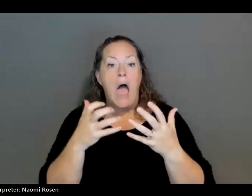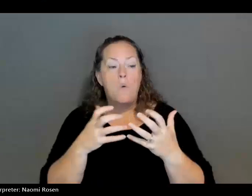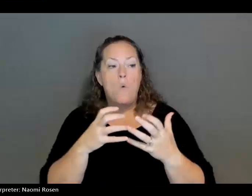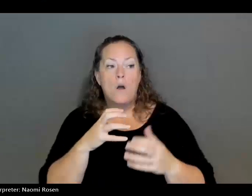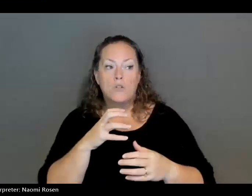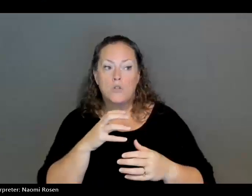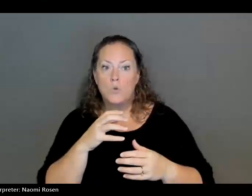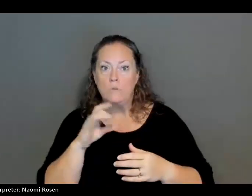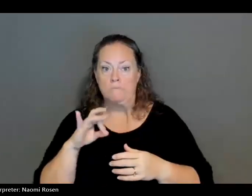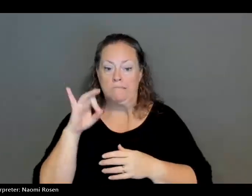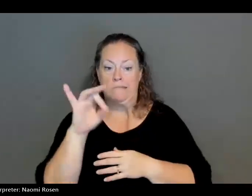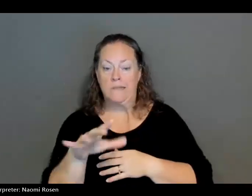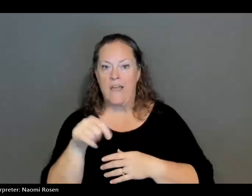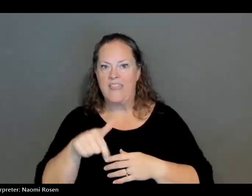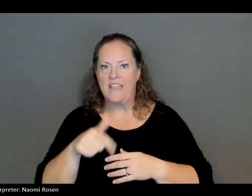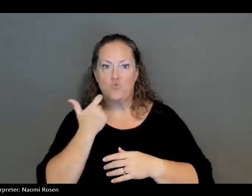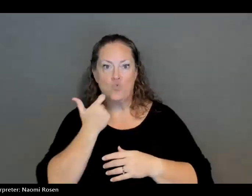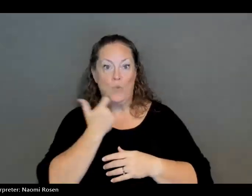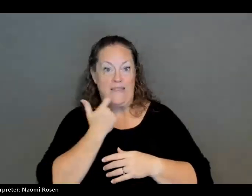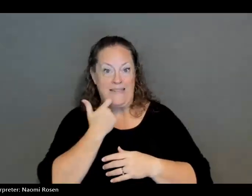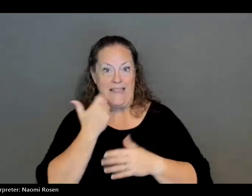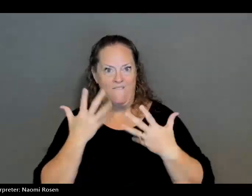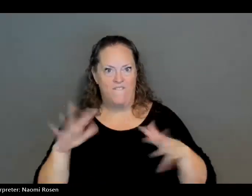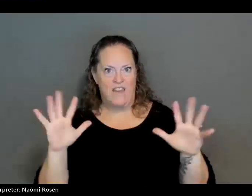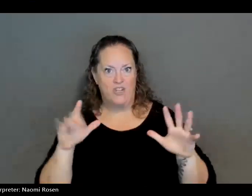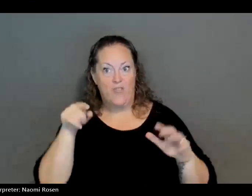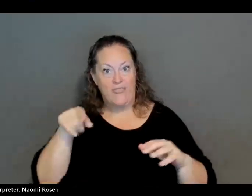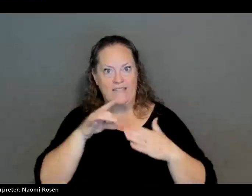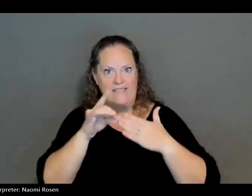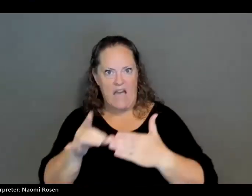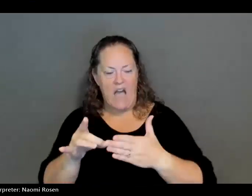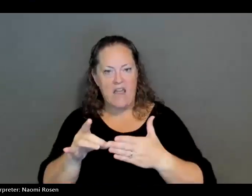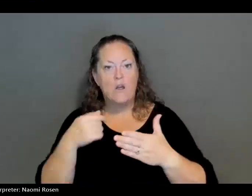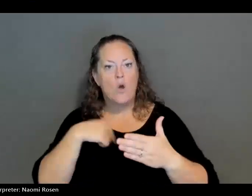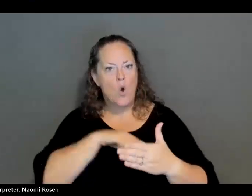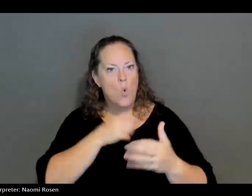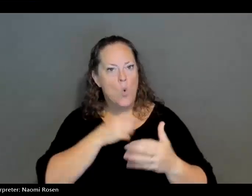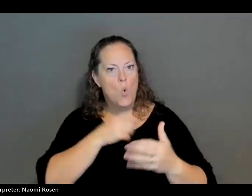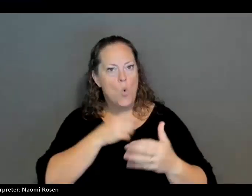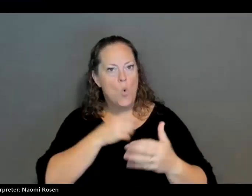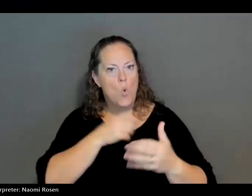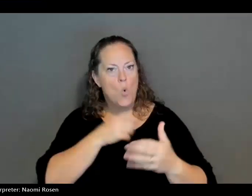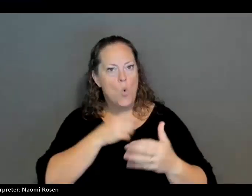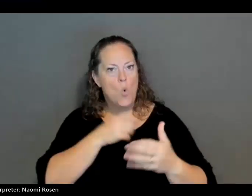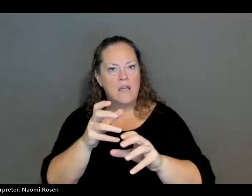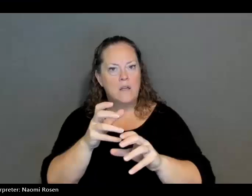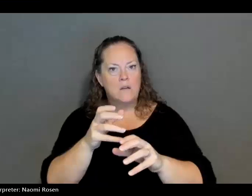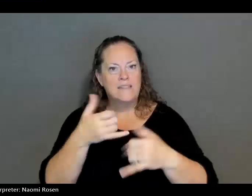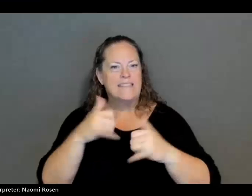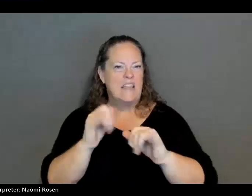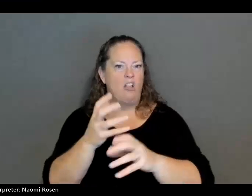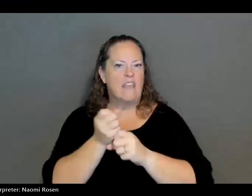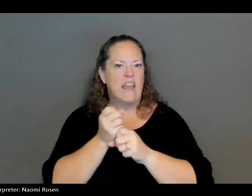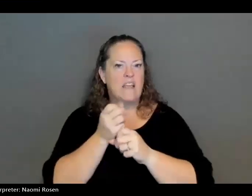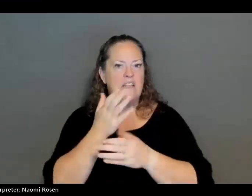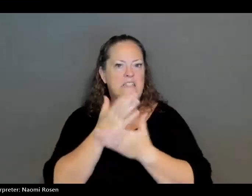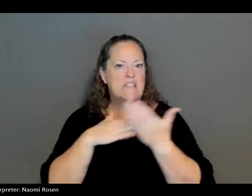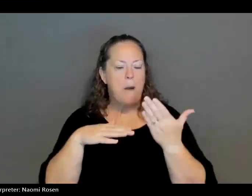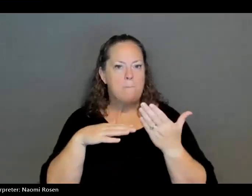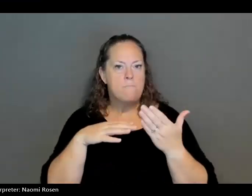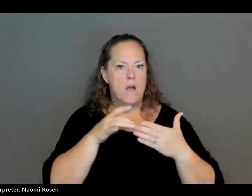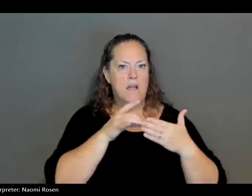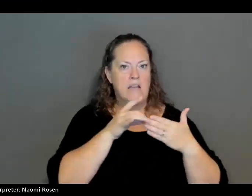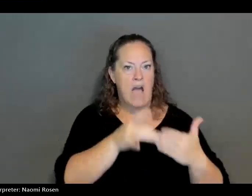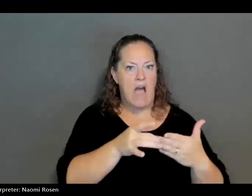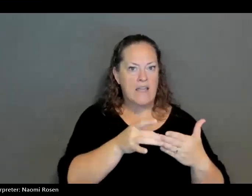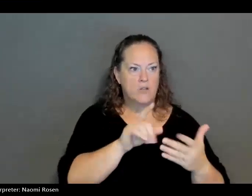relatively recently completed, this guide. We're still getting some of the guides translated into English from the Spanish